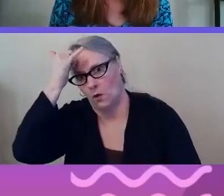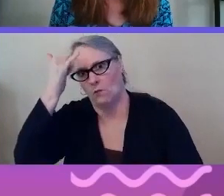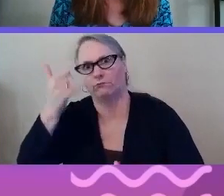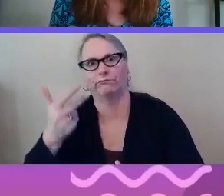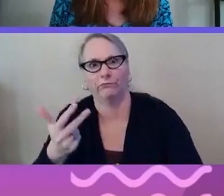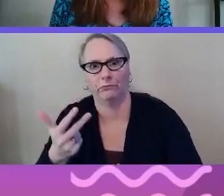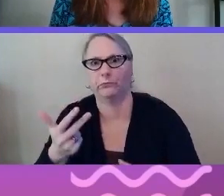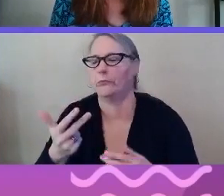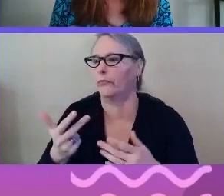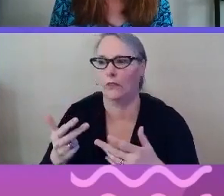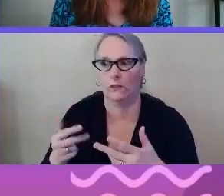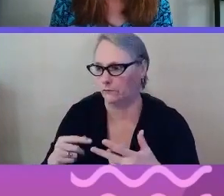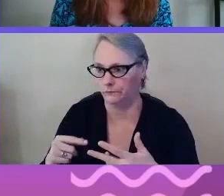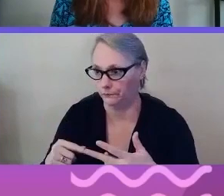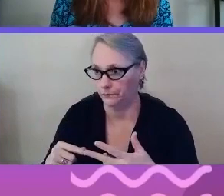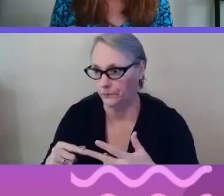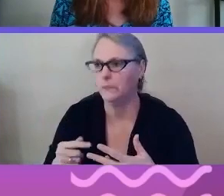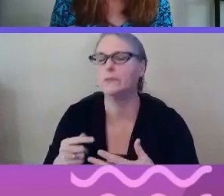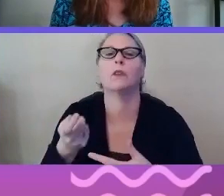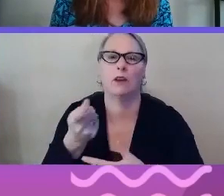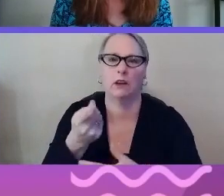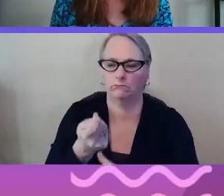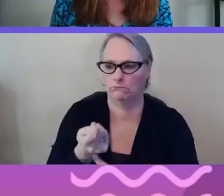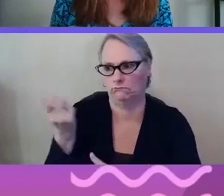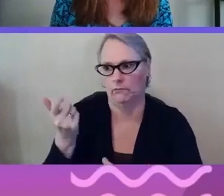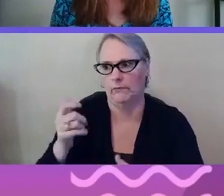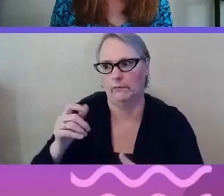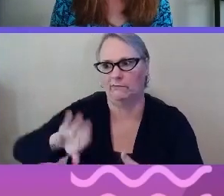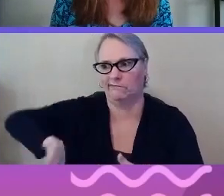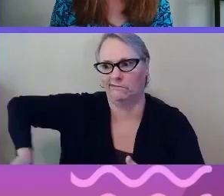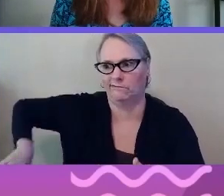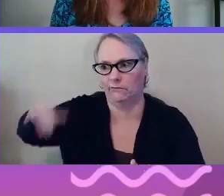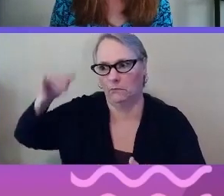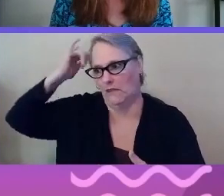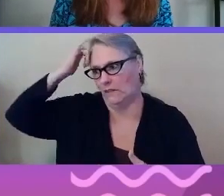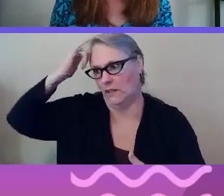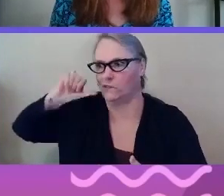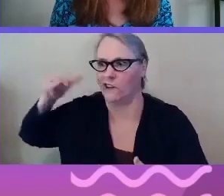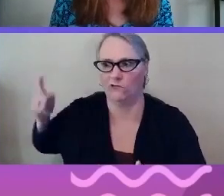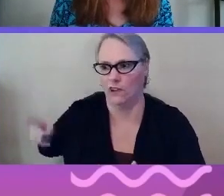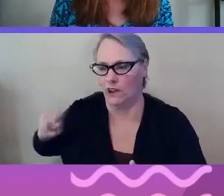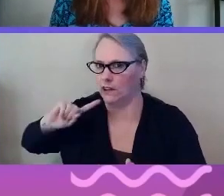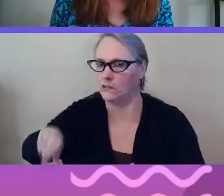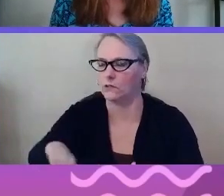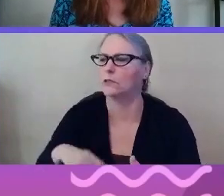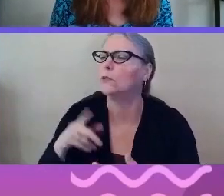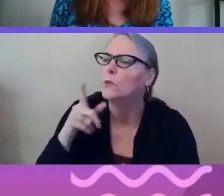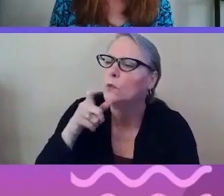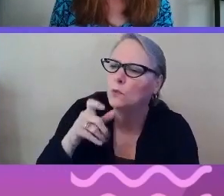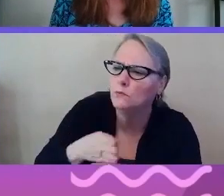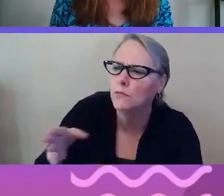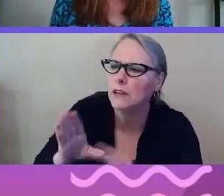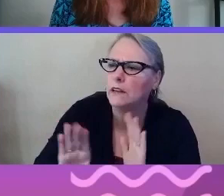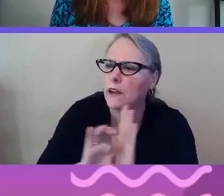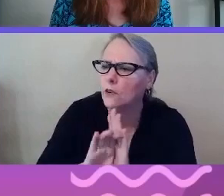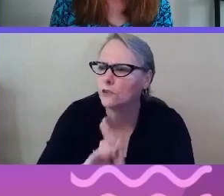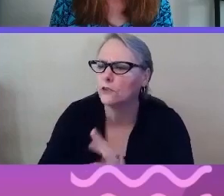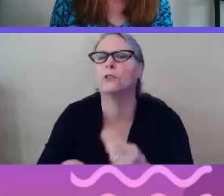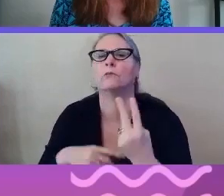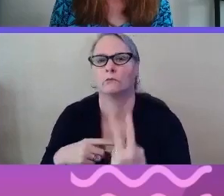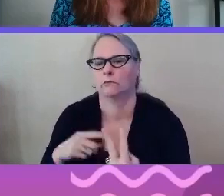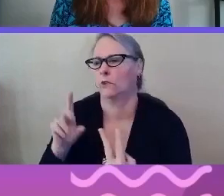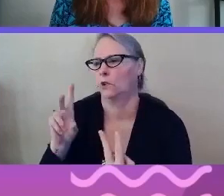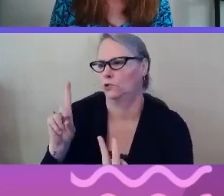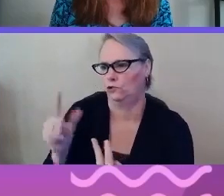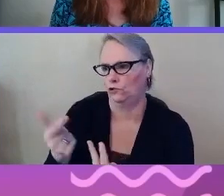in the next one, we take away the buffalo because that's not the right answer. And we ask the question again, who's the main character? And then they could choose between the